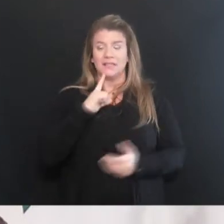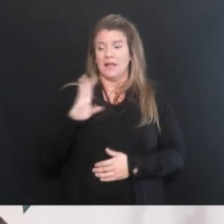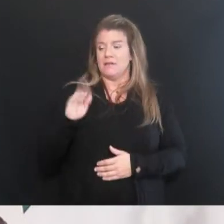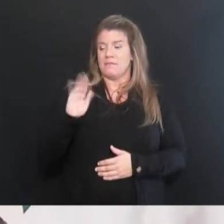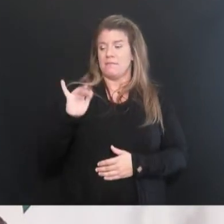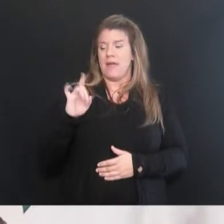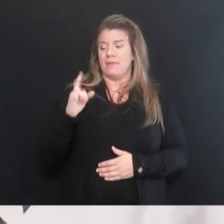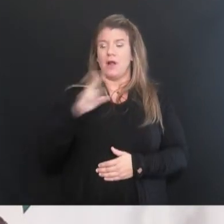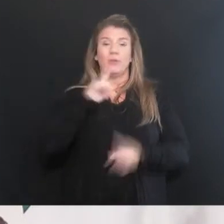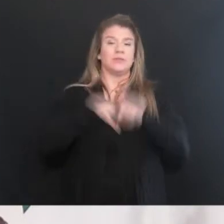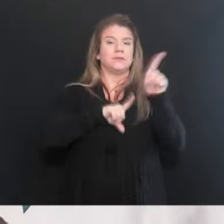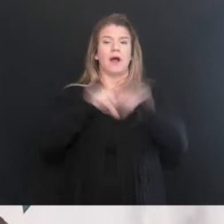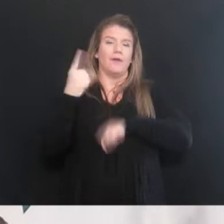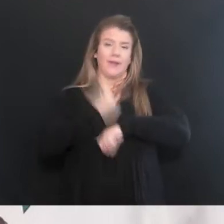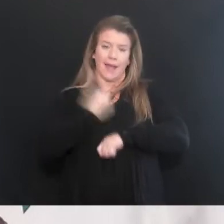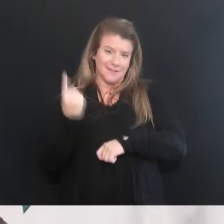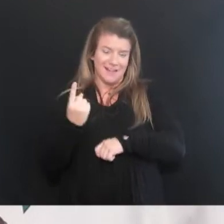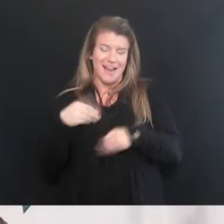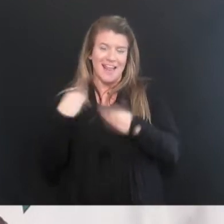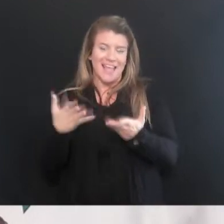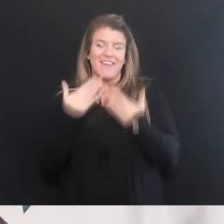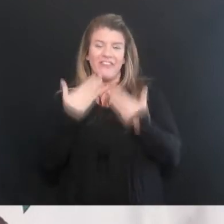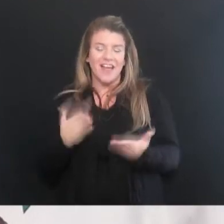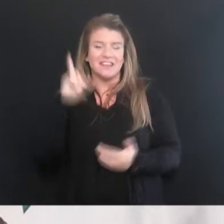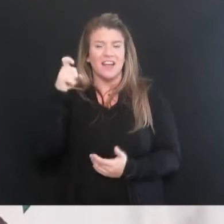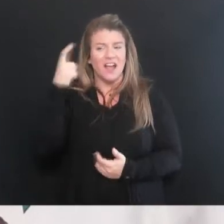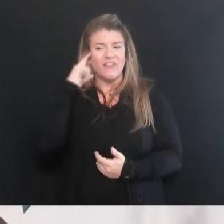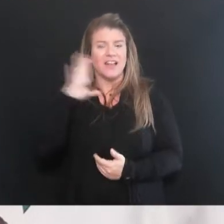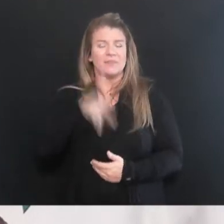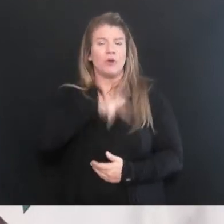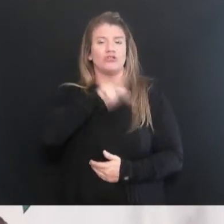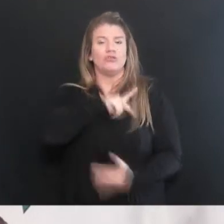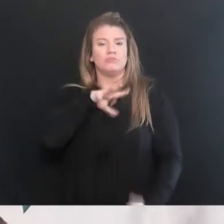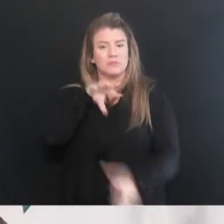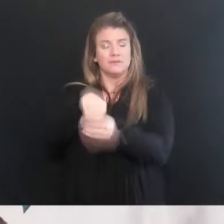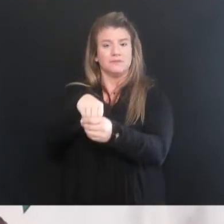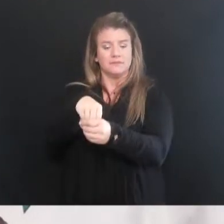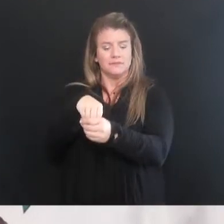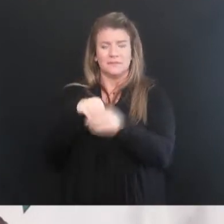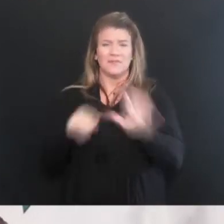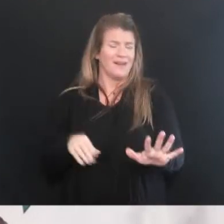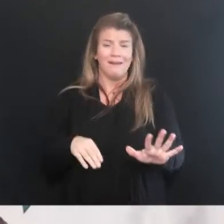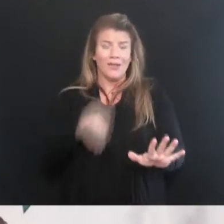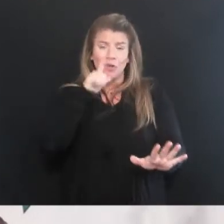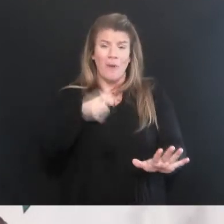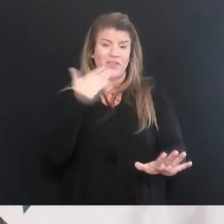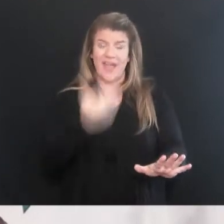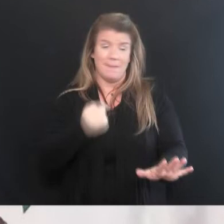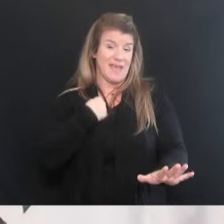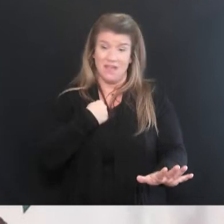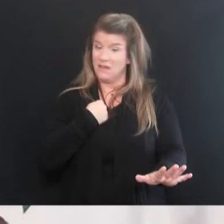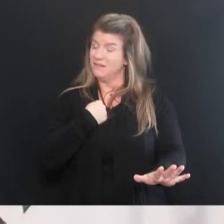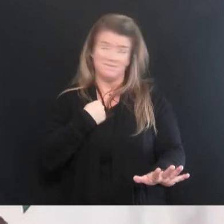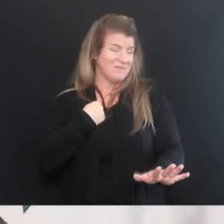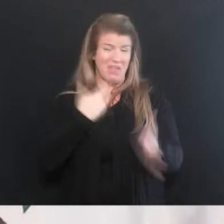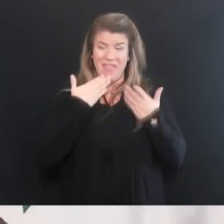of the day. And again, thanks to the governor for his personal touch and everything. You don't need to thank me. You don't need to thank me at